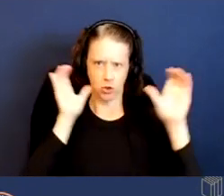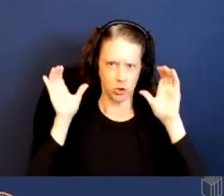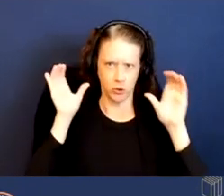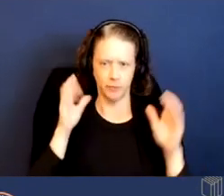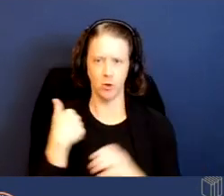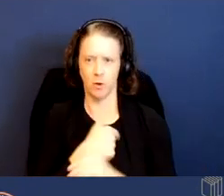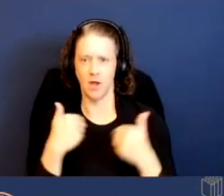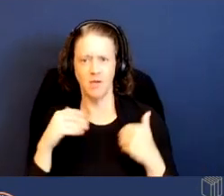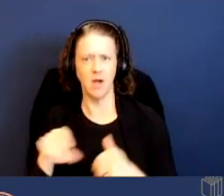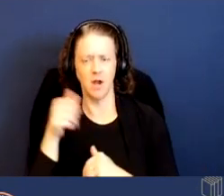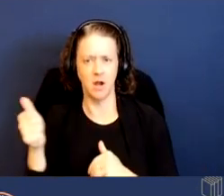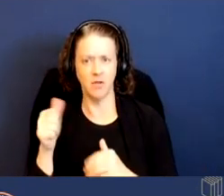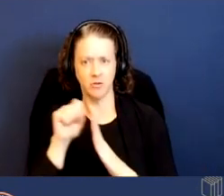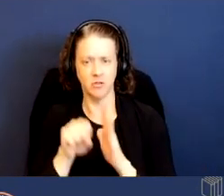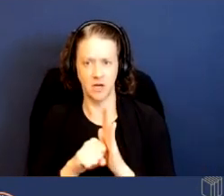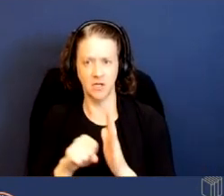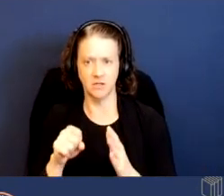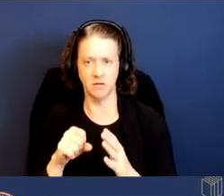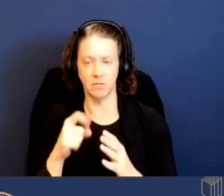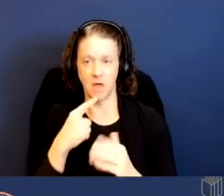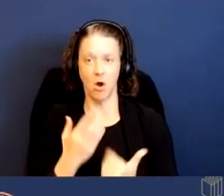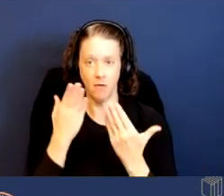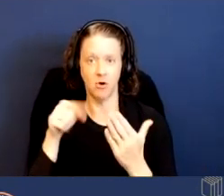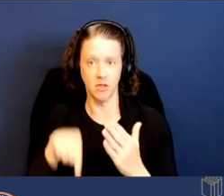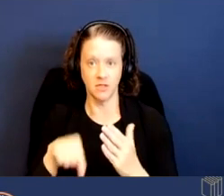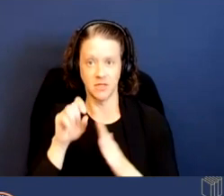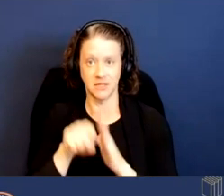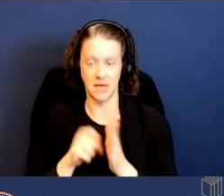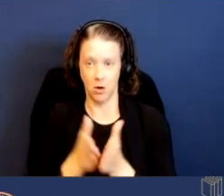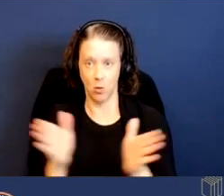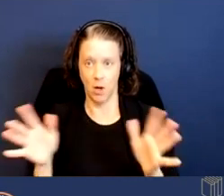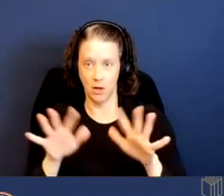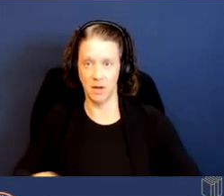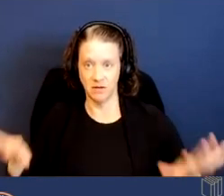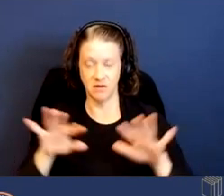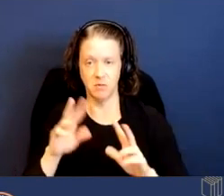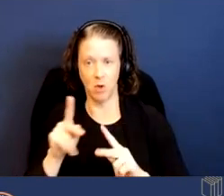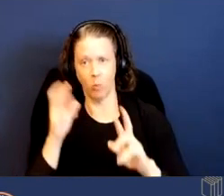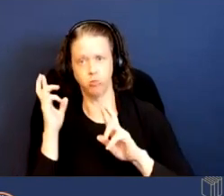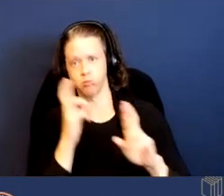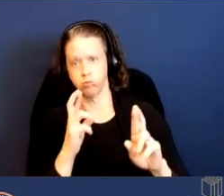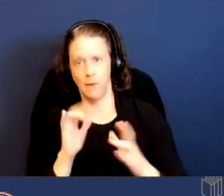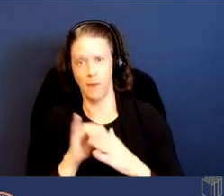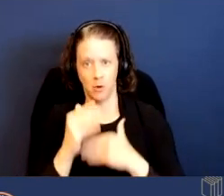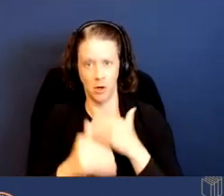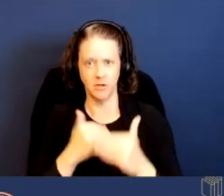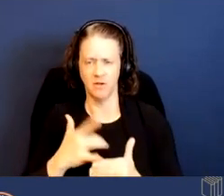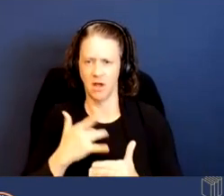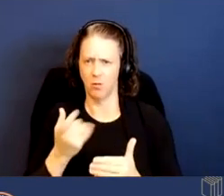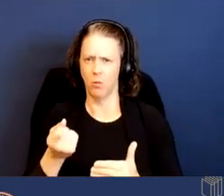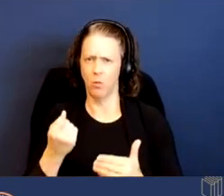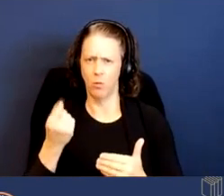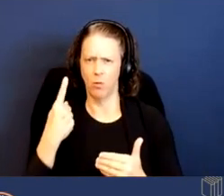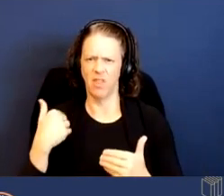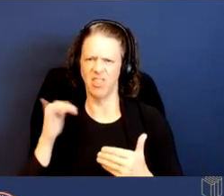a statewide basis. And it's highly sort of regarded and understood to be an effective